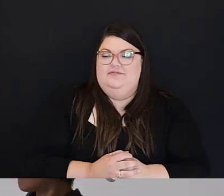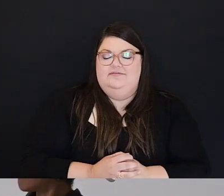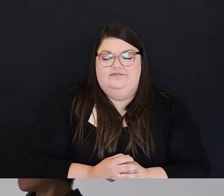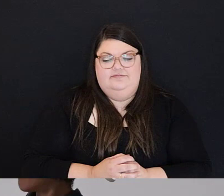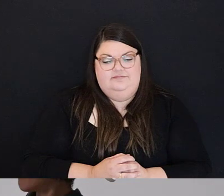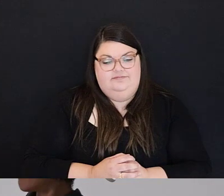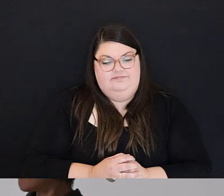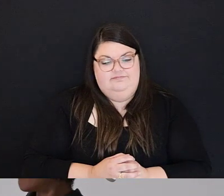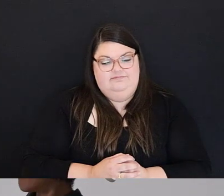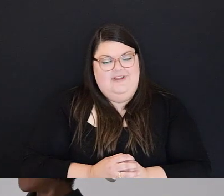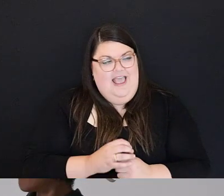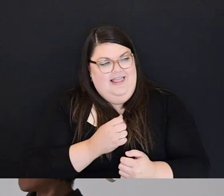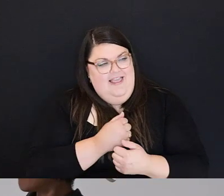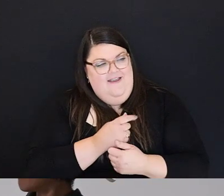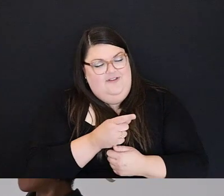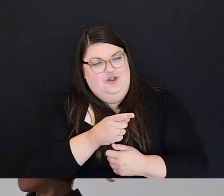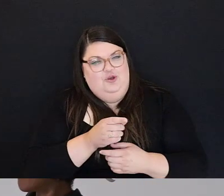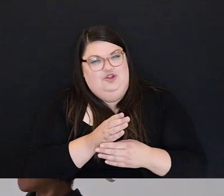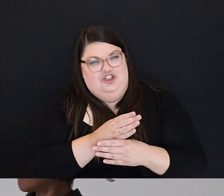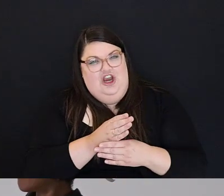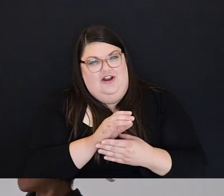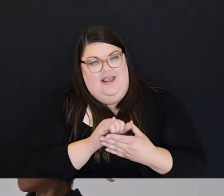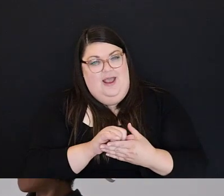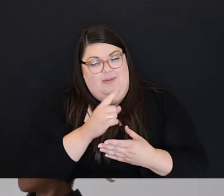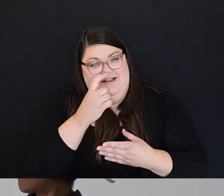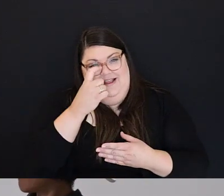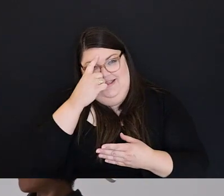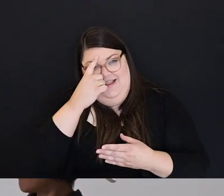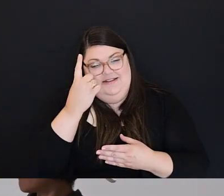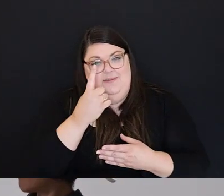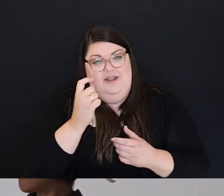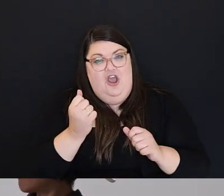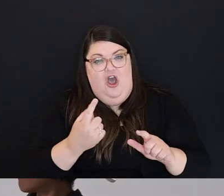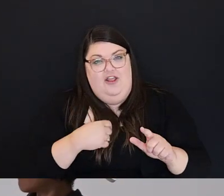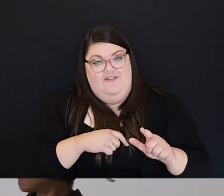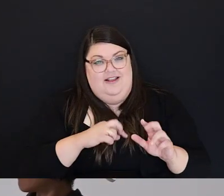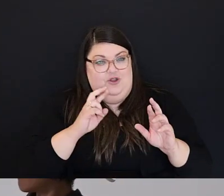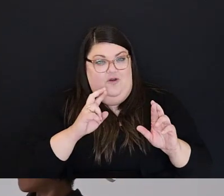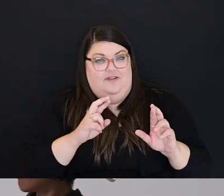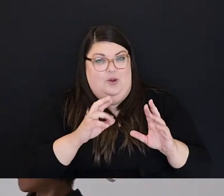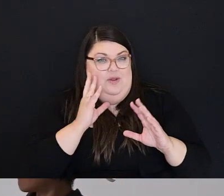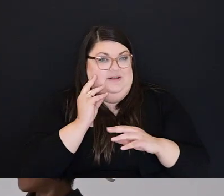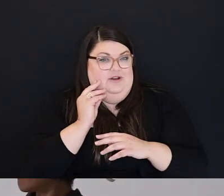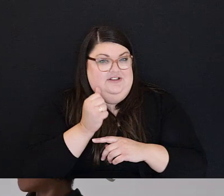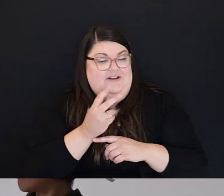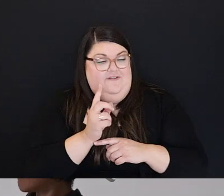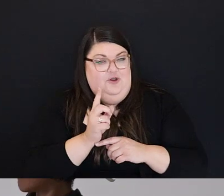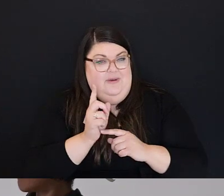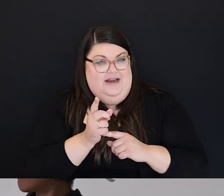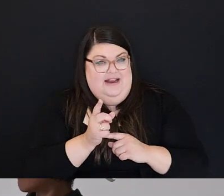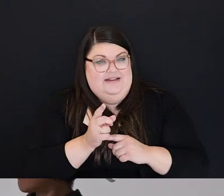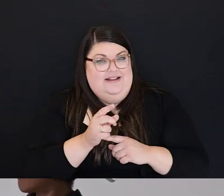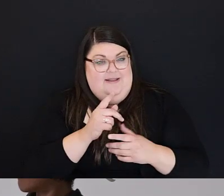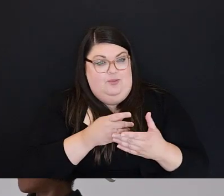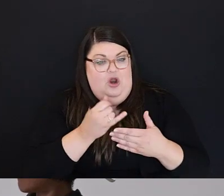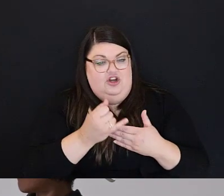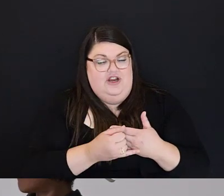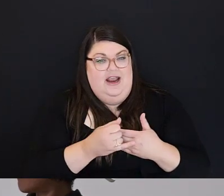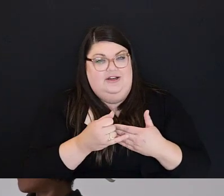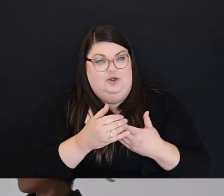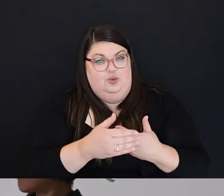love that you just shared that, because I think something that hopefully all of us will experience in a couple minutes in the project room is very